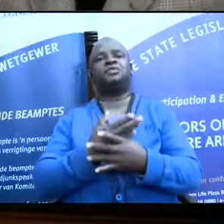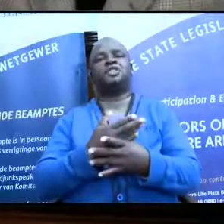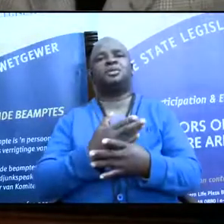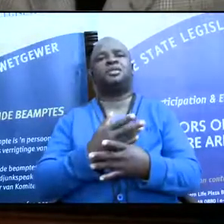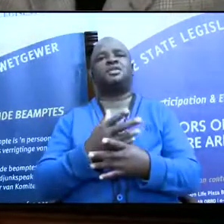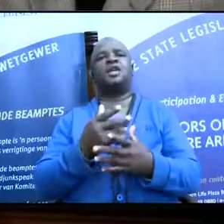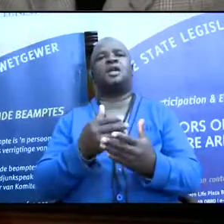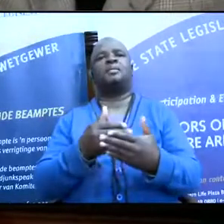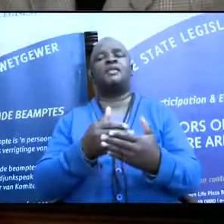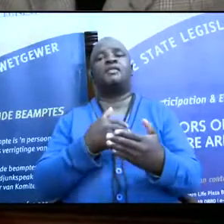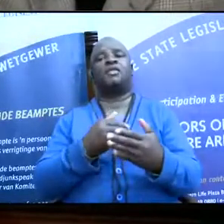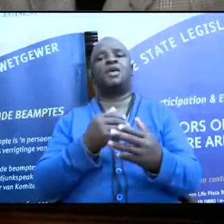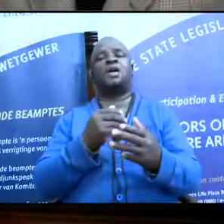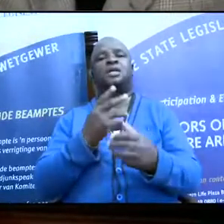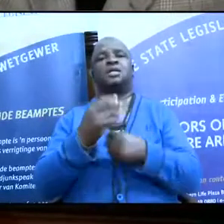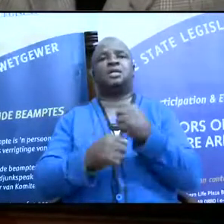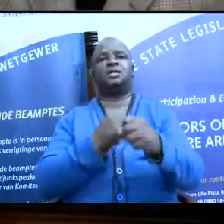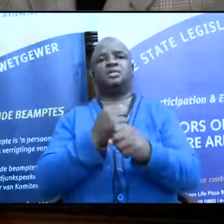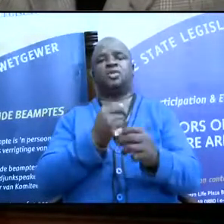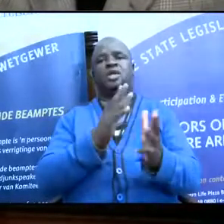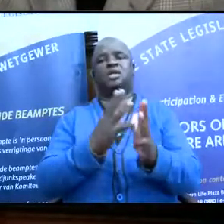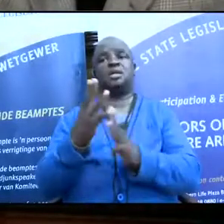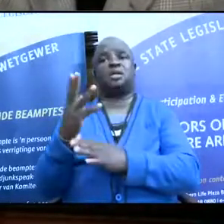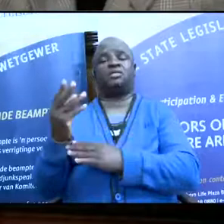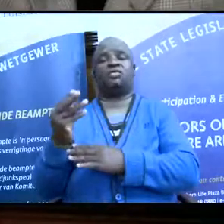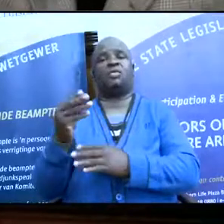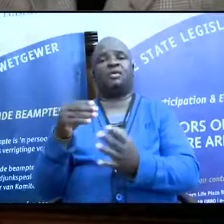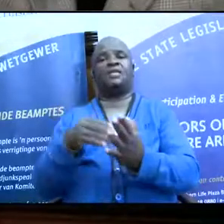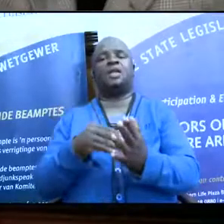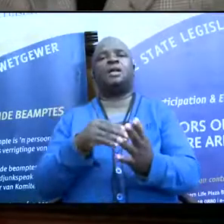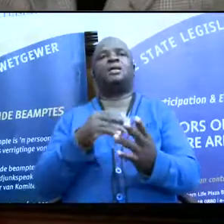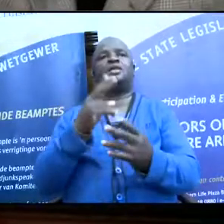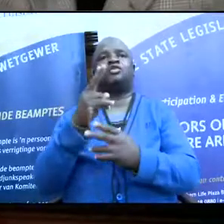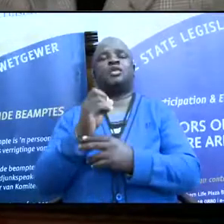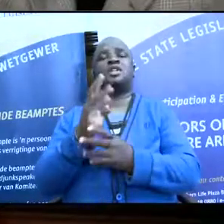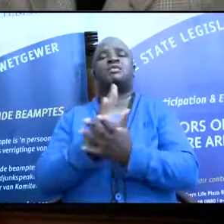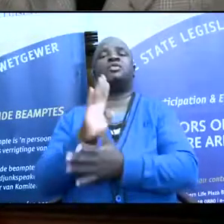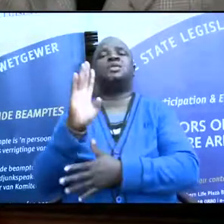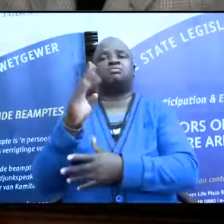before 1994 up until 2014